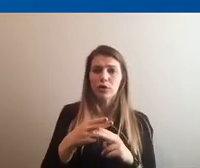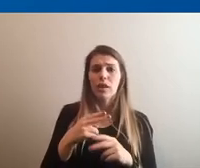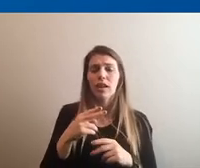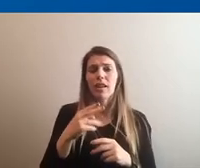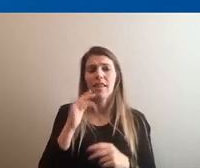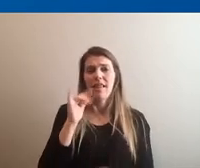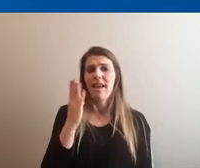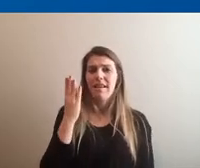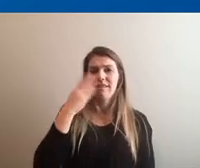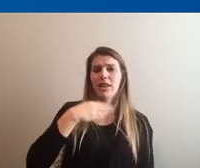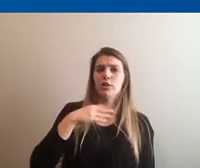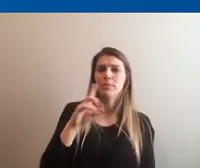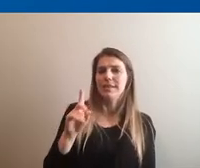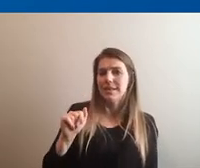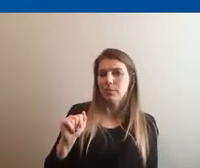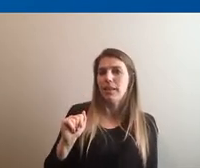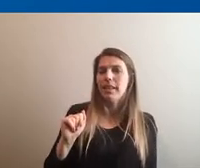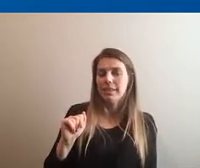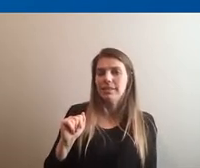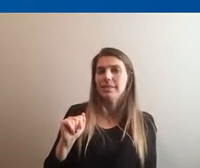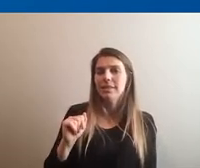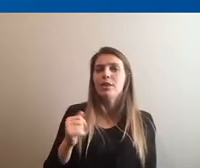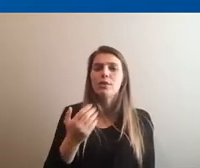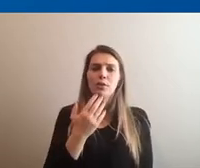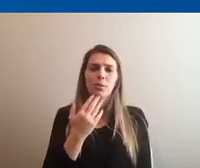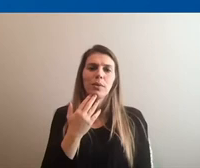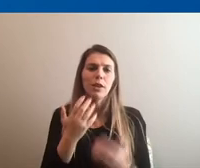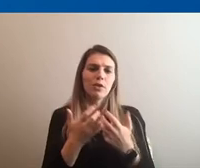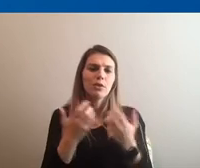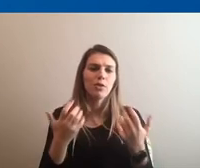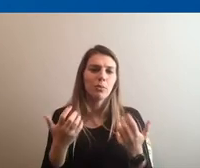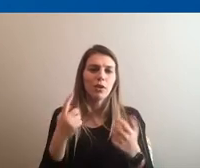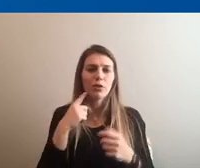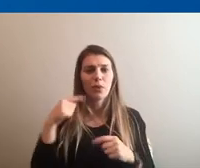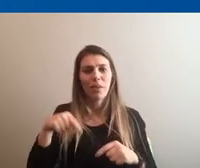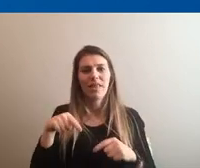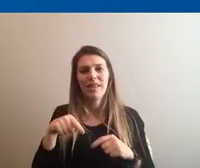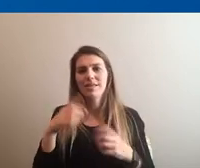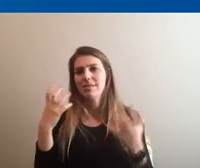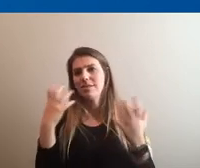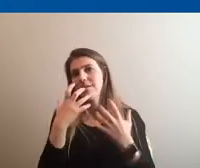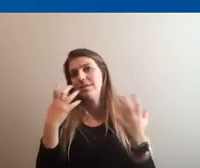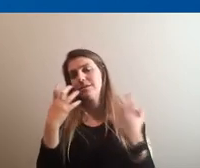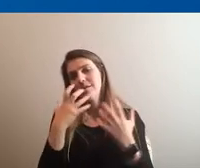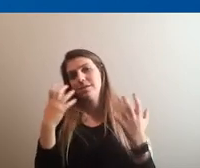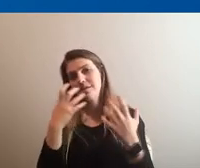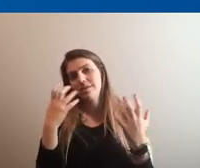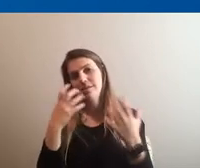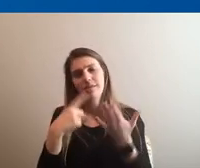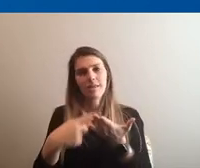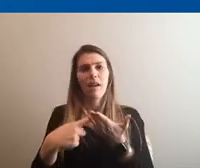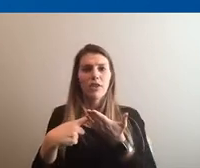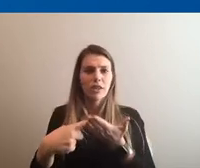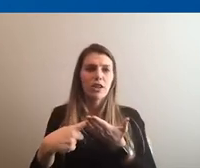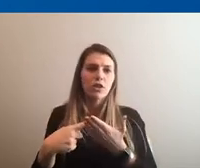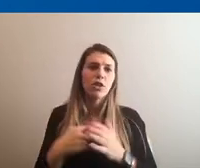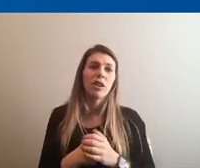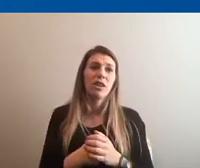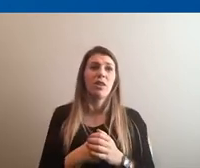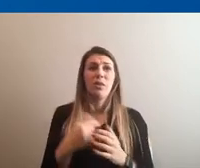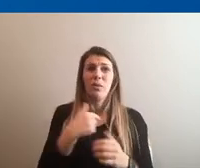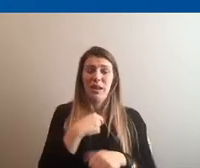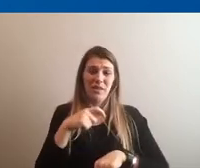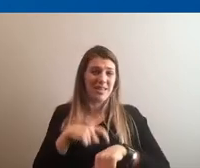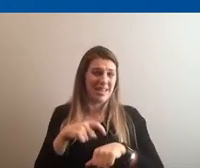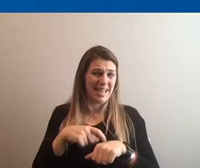invisible disabilities. So thank you so much for this incredibly, incredibly insightful conversation. We have a little bit of